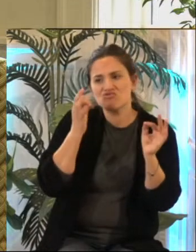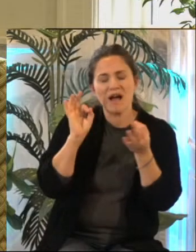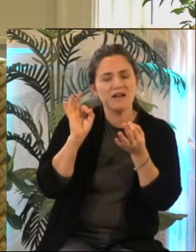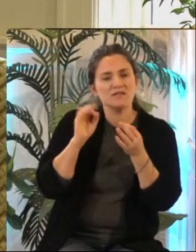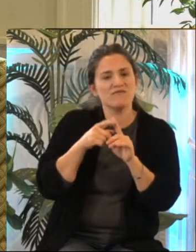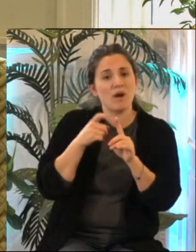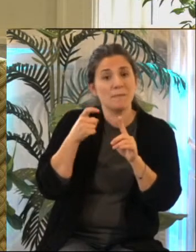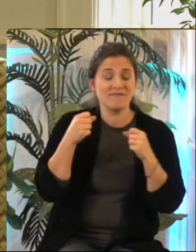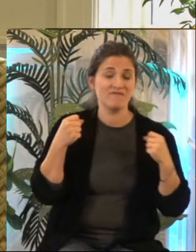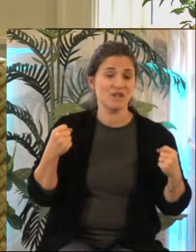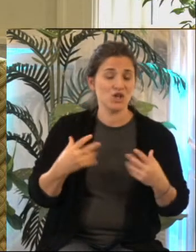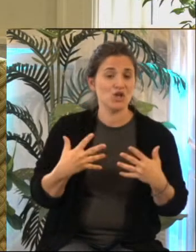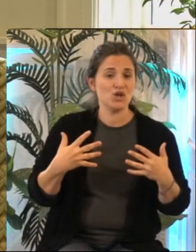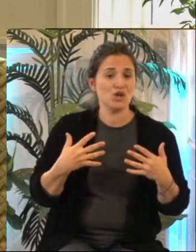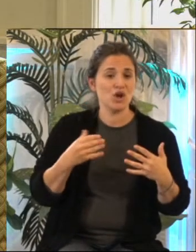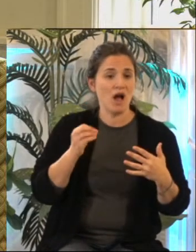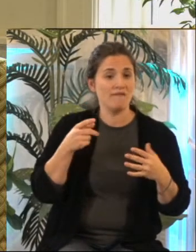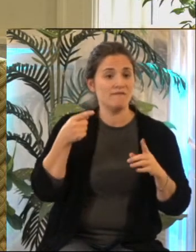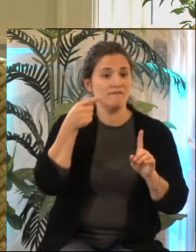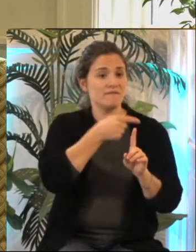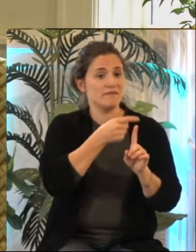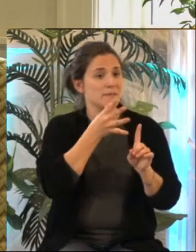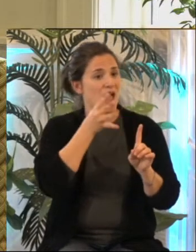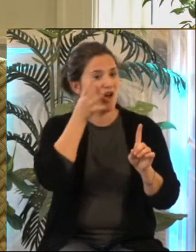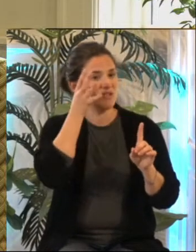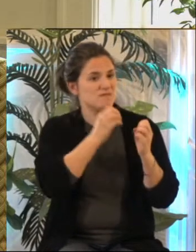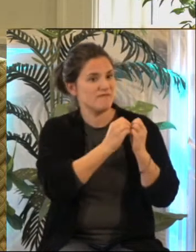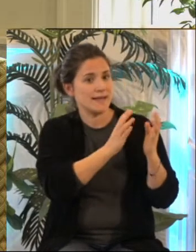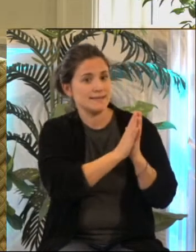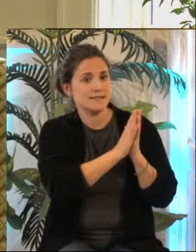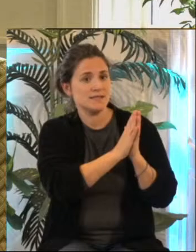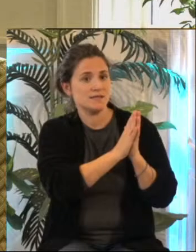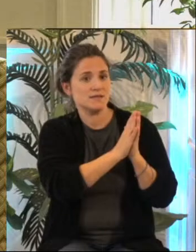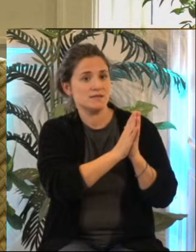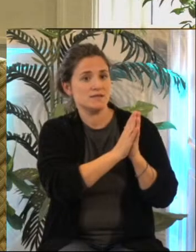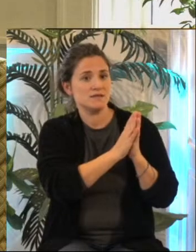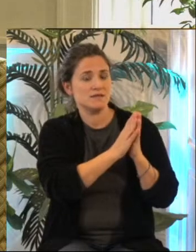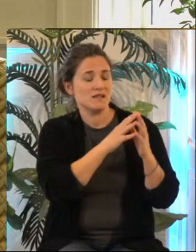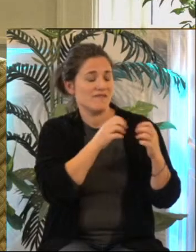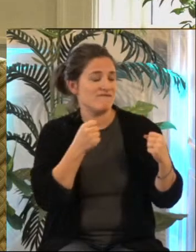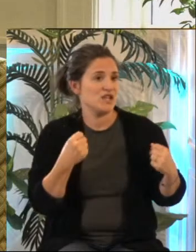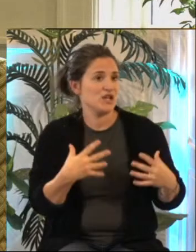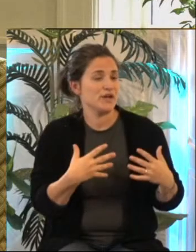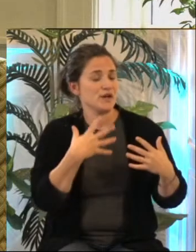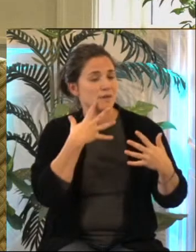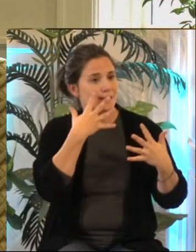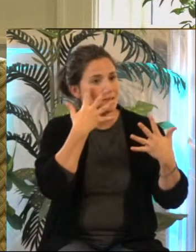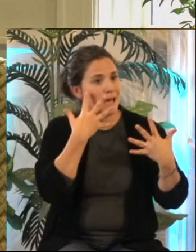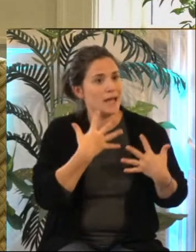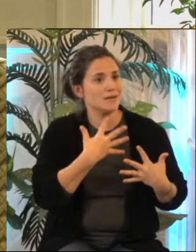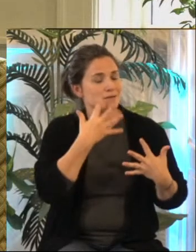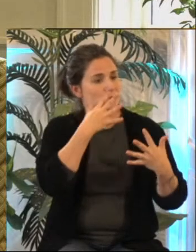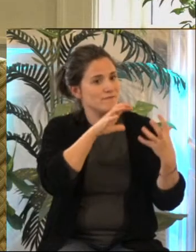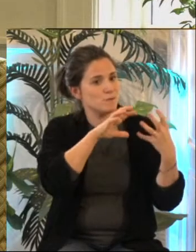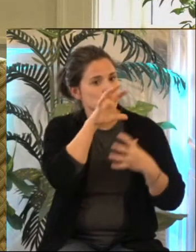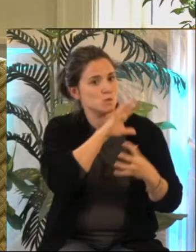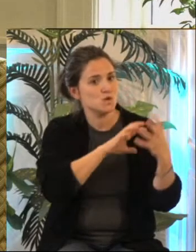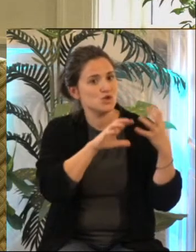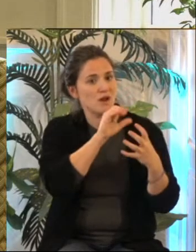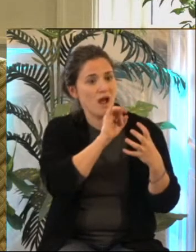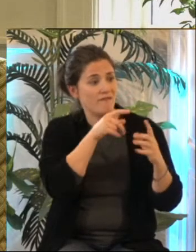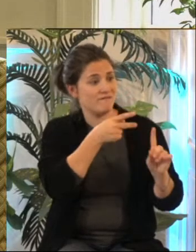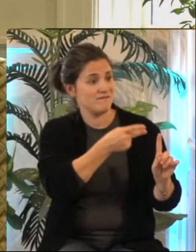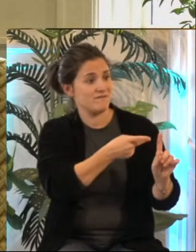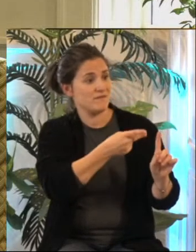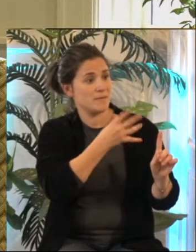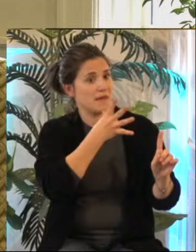from the fear and the sadness and the confusion of what was